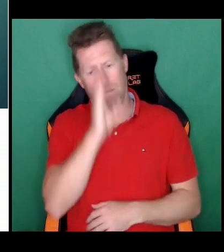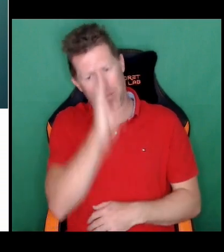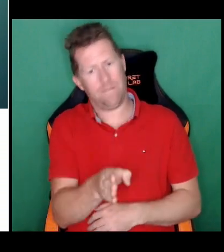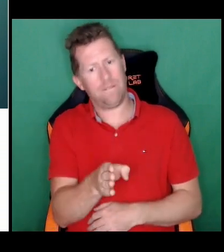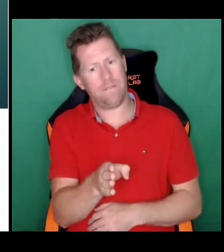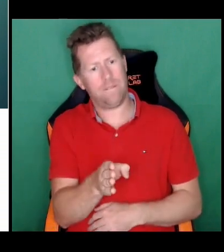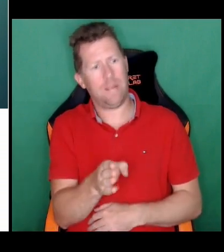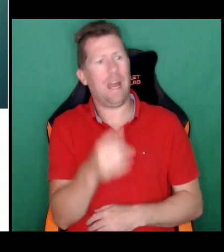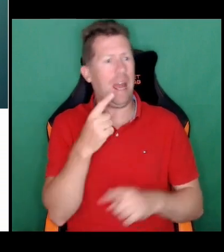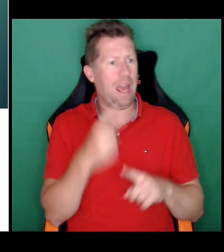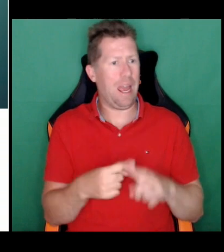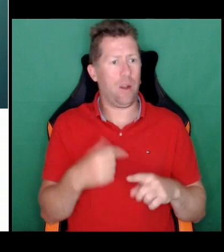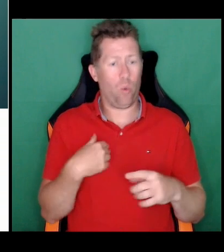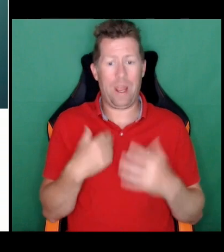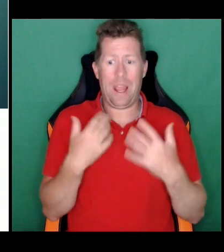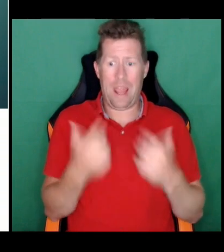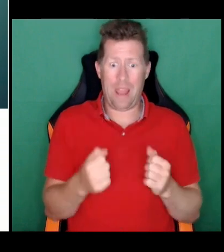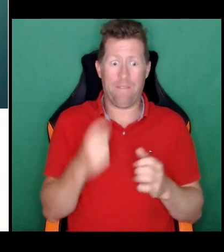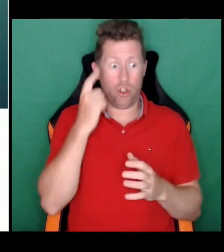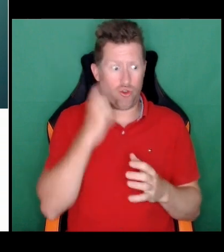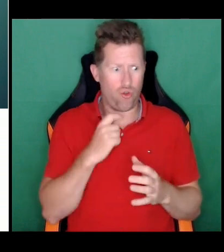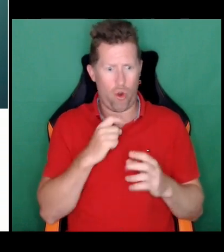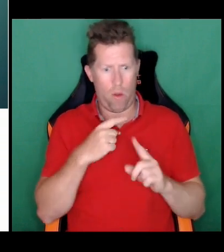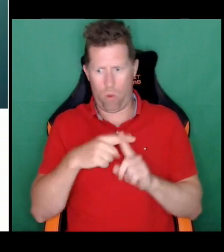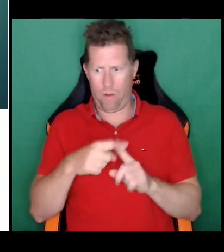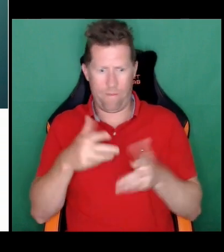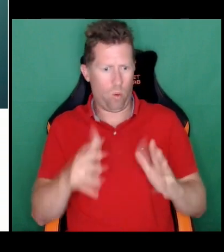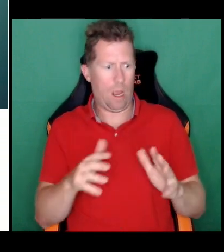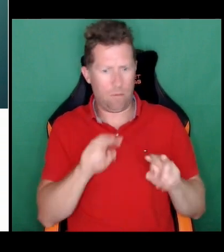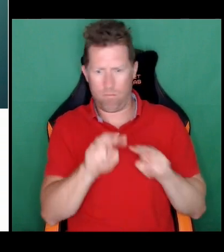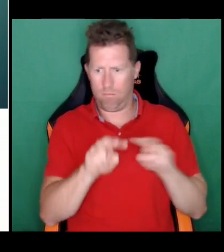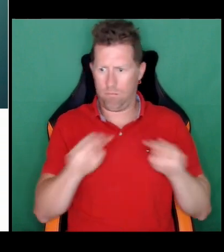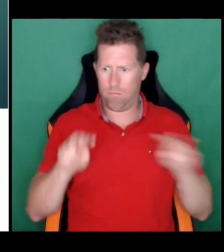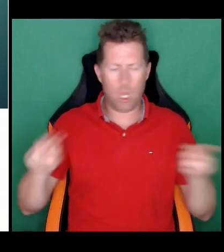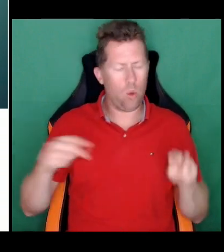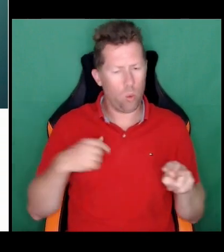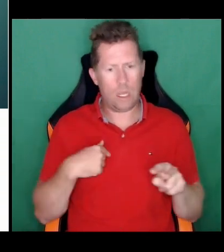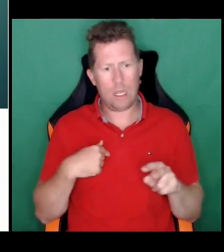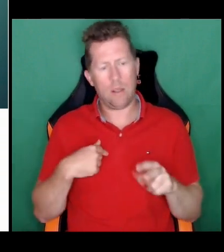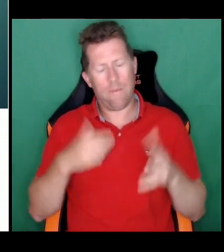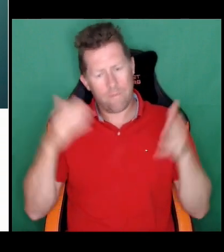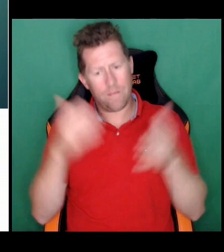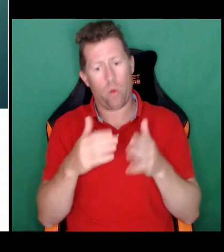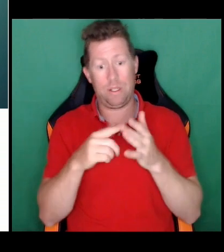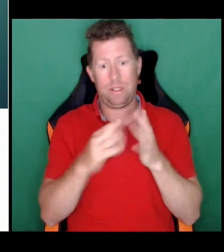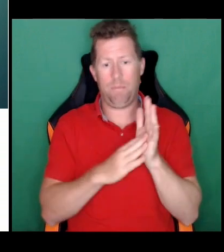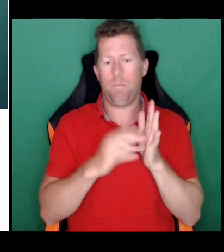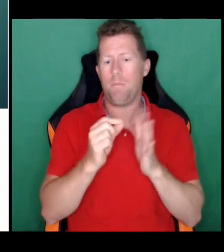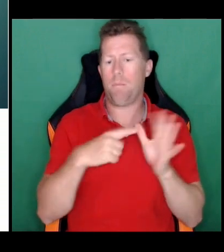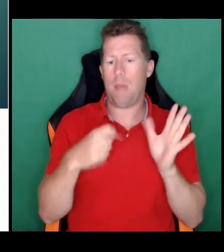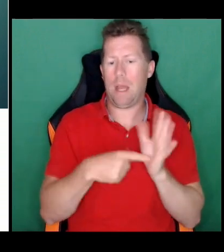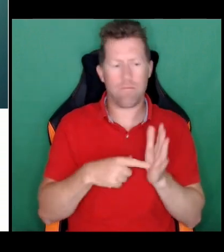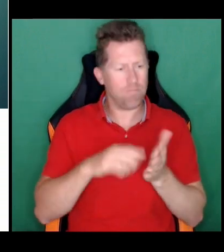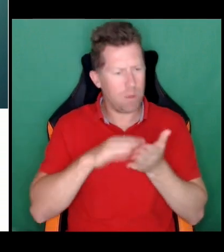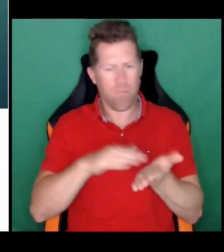empathy lens to everything that we do, and really are focused on impact. So as I said earlier, everything that